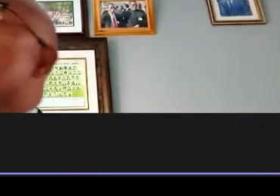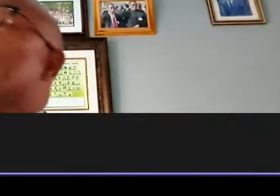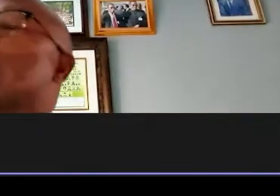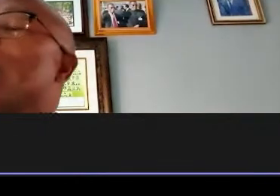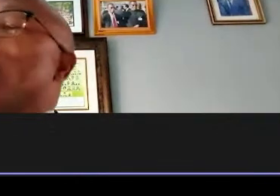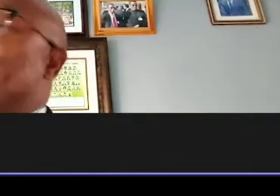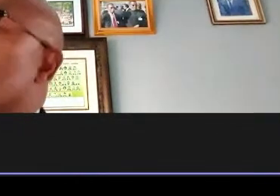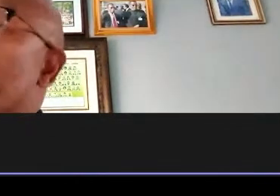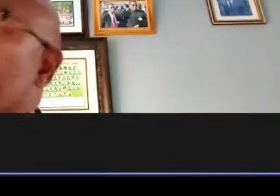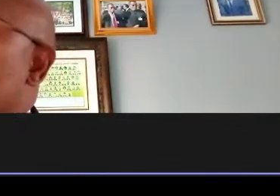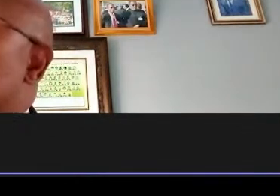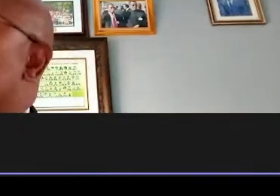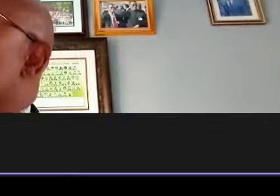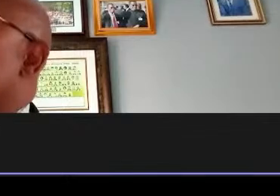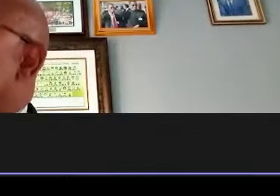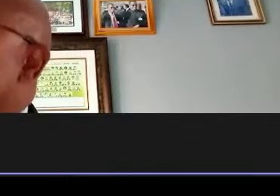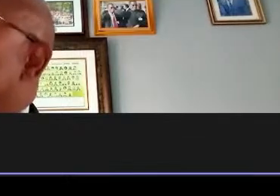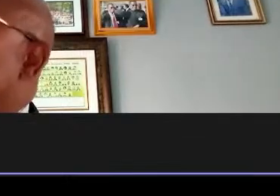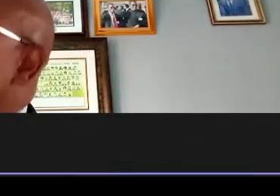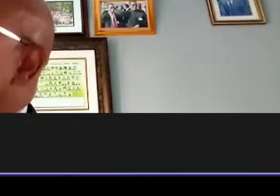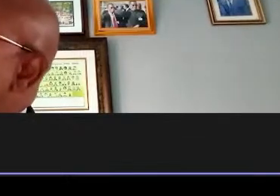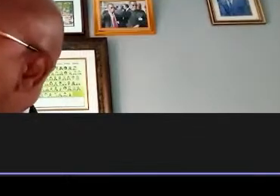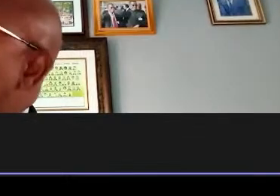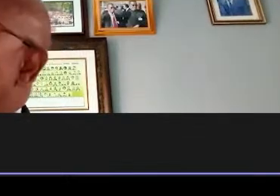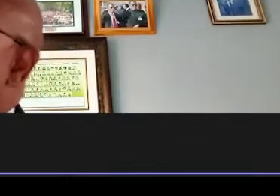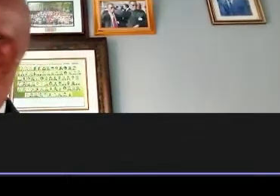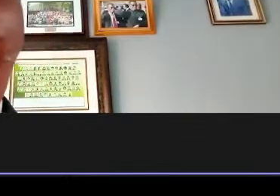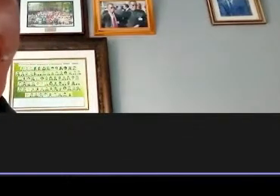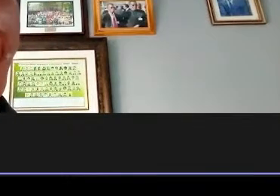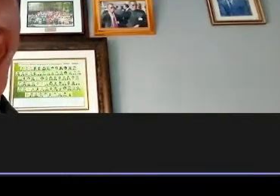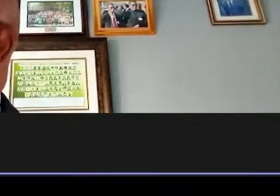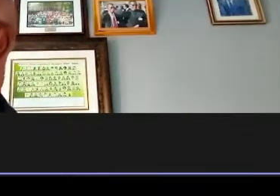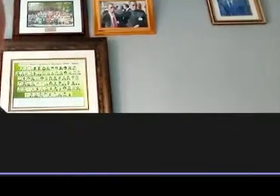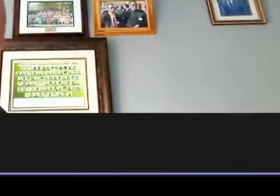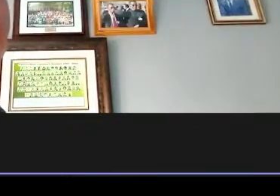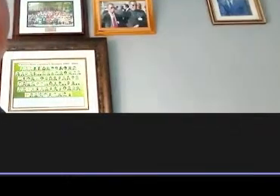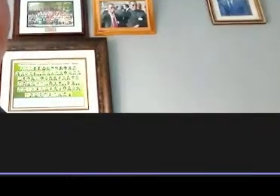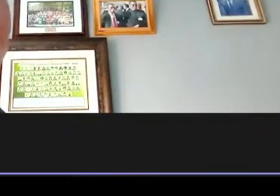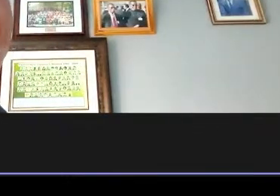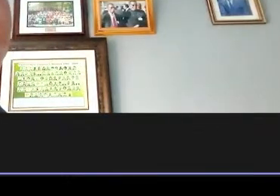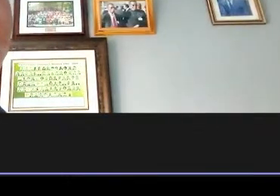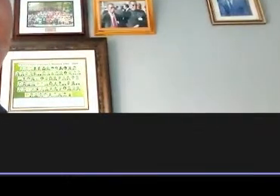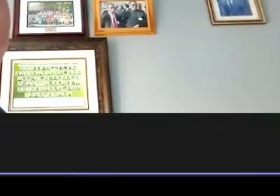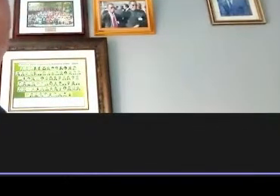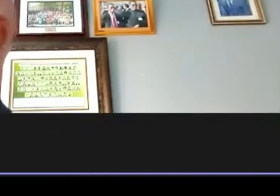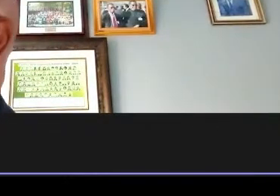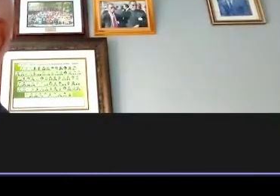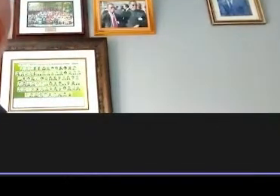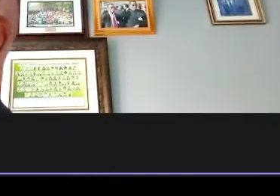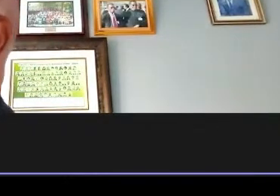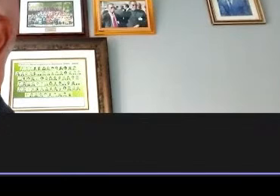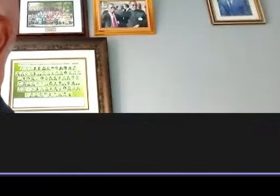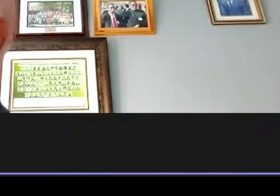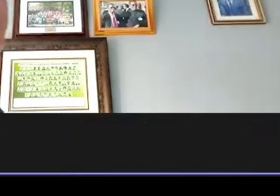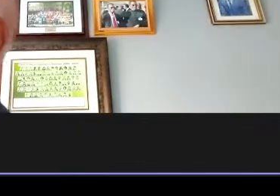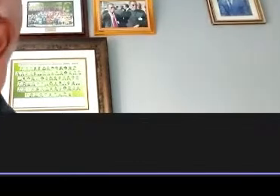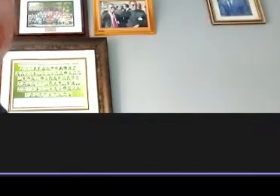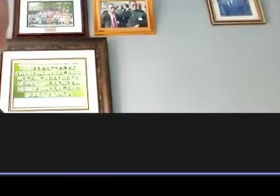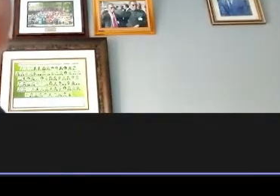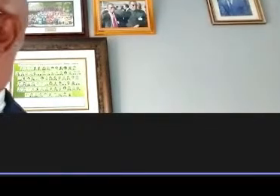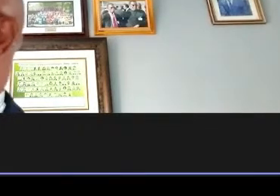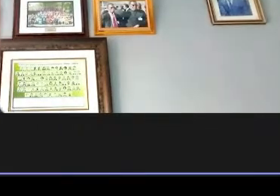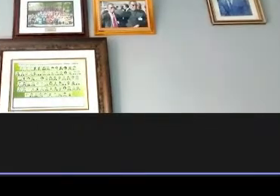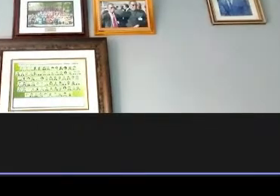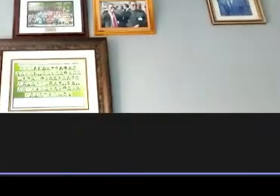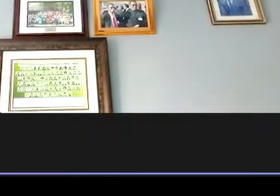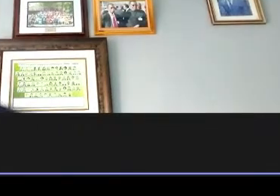program aims to accelerate service delivery so that no community will still be using the bucket system for sanitation